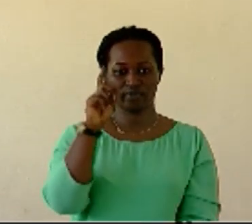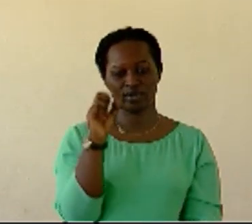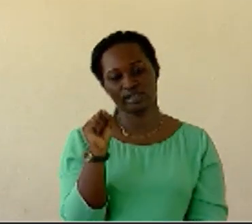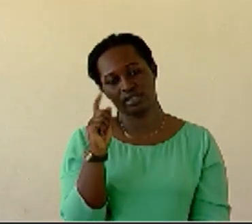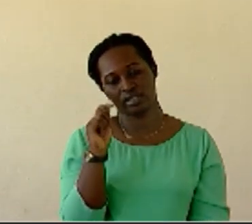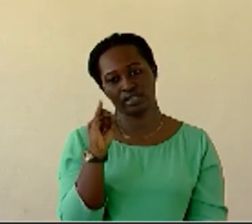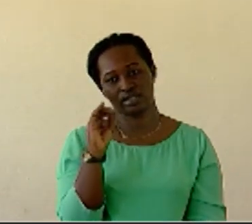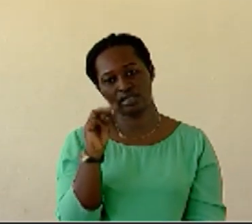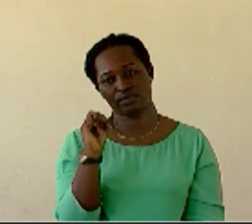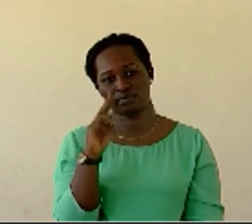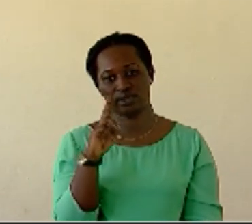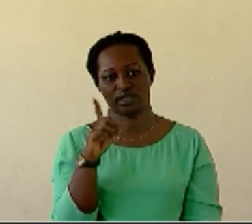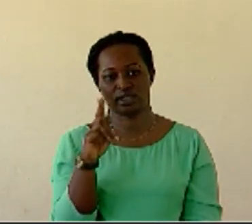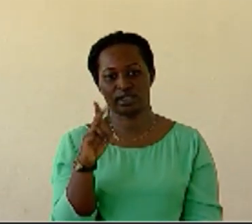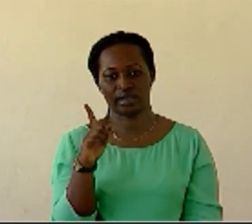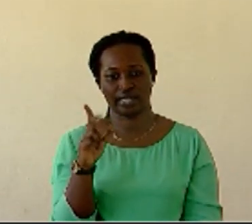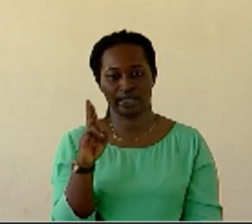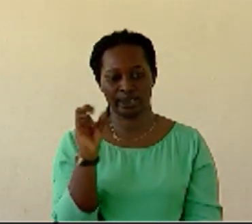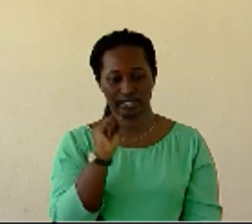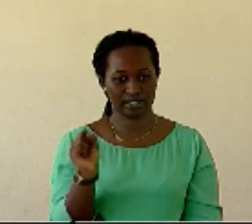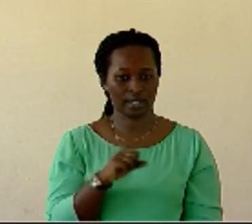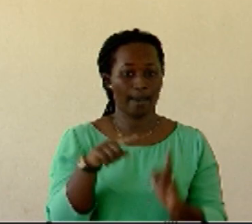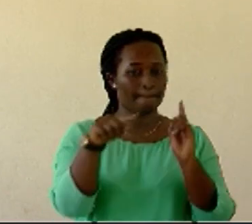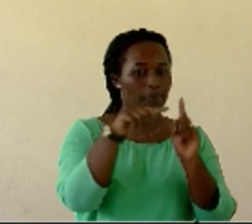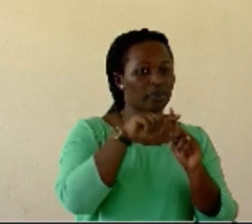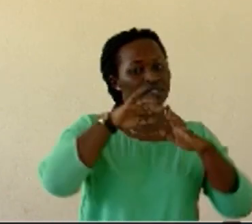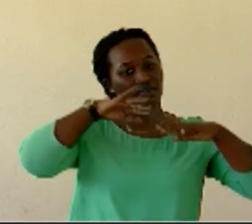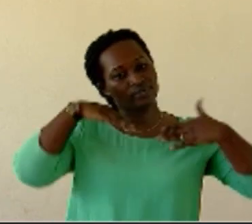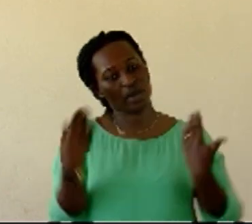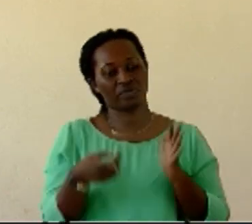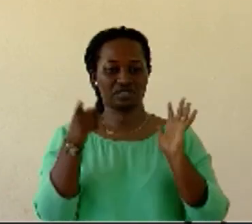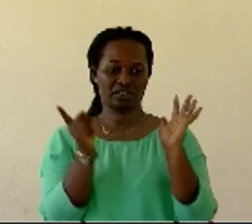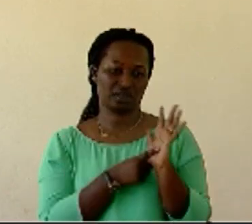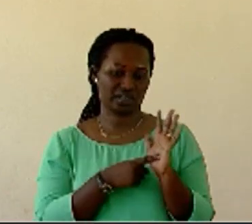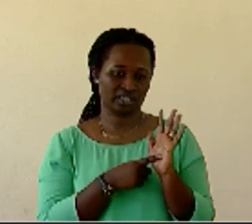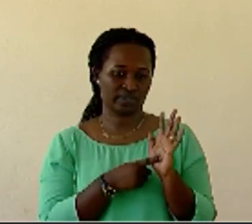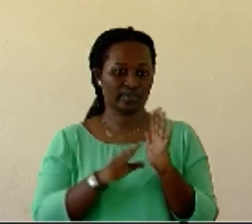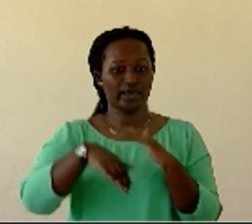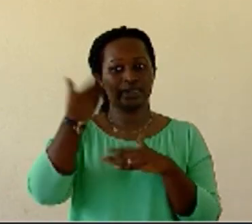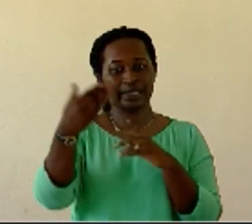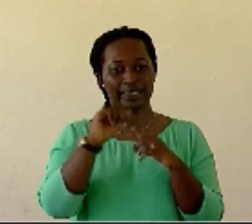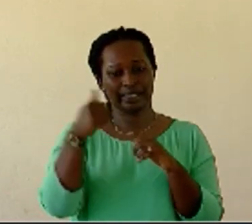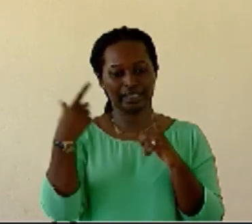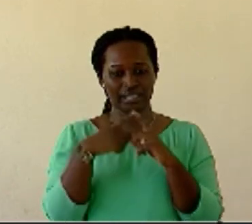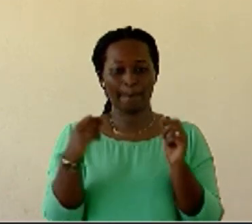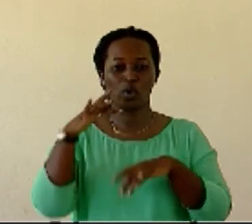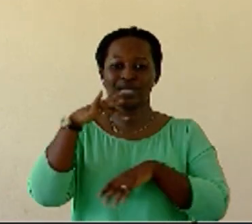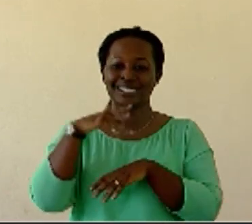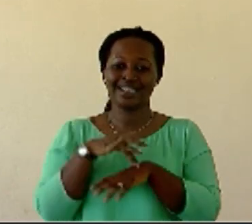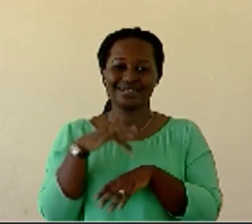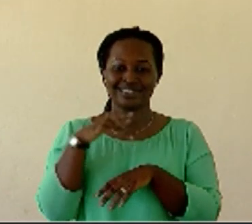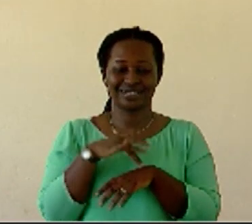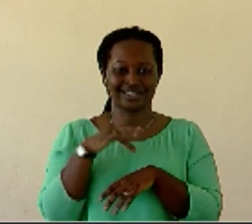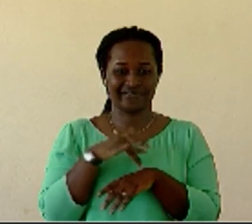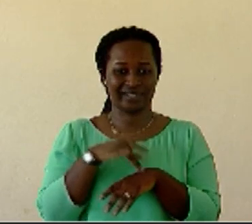have positive tropism. We can also have negative tropism. Then there is also the term sensitivity.